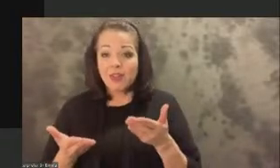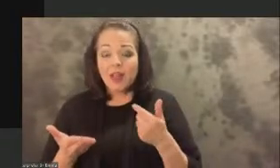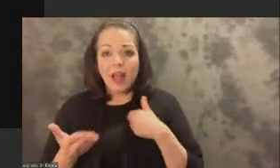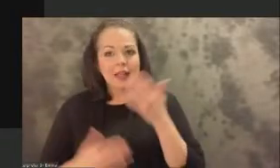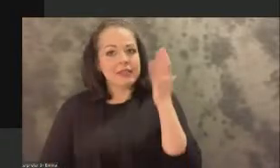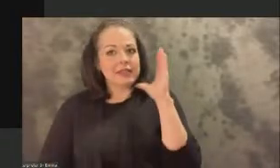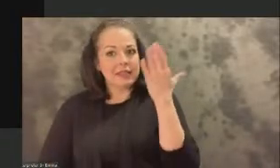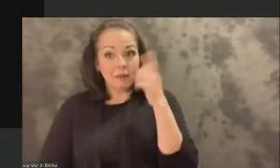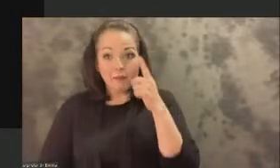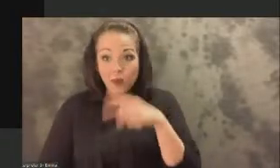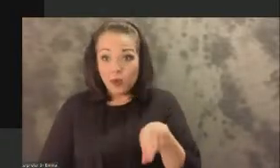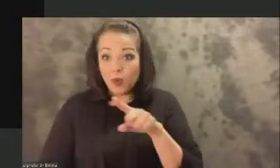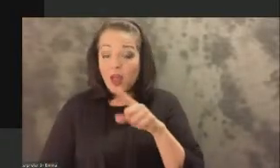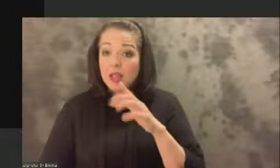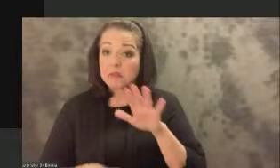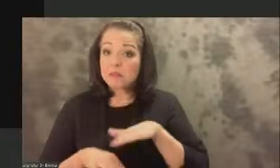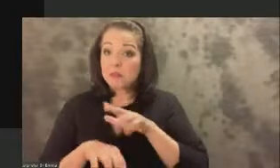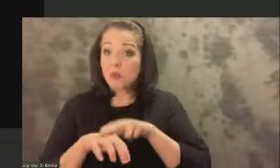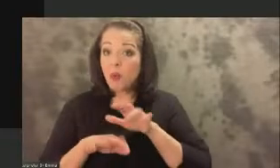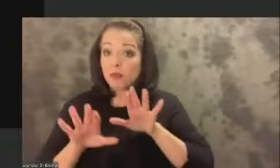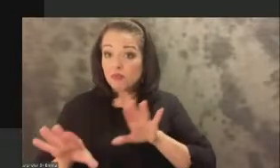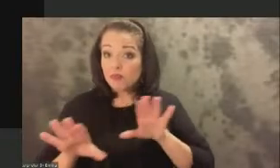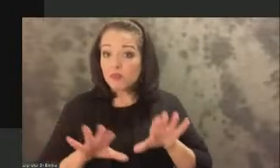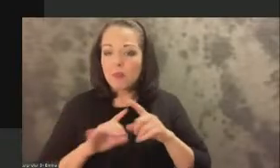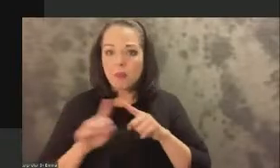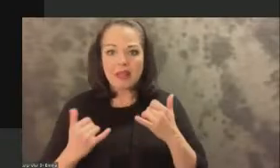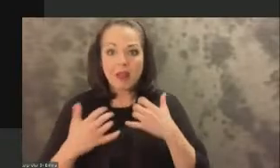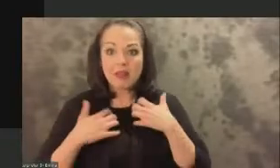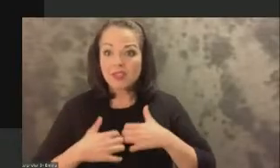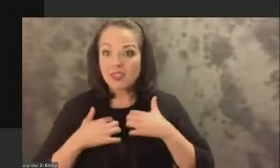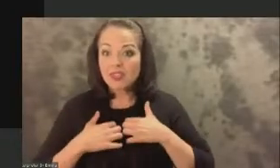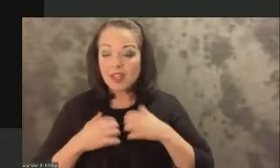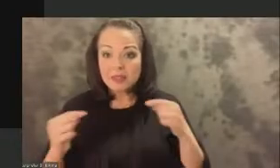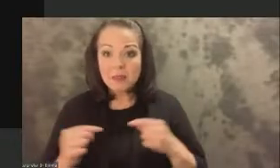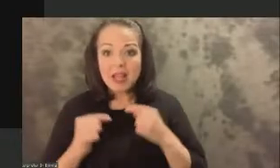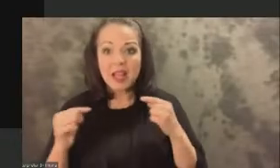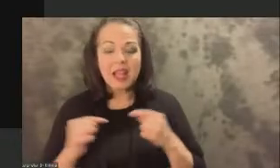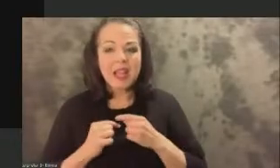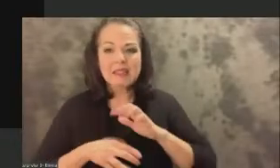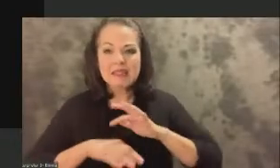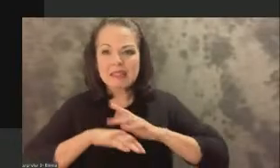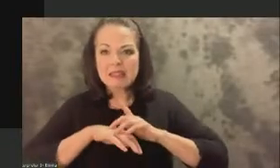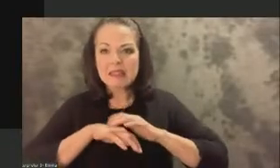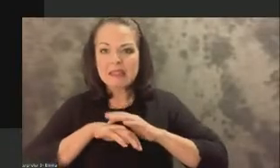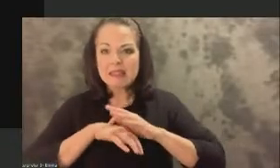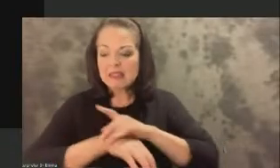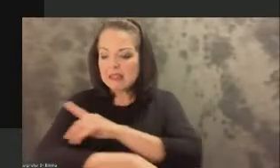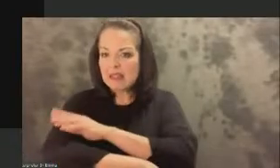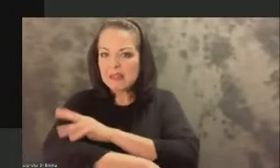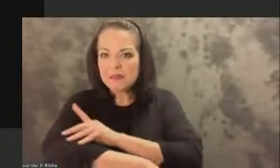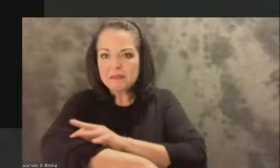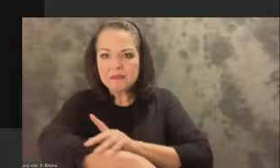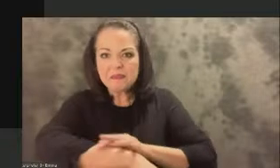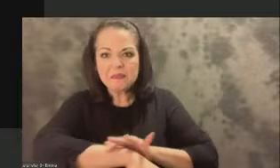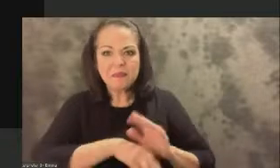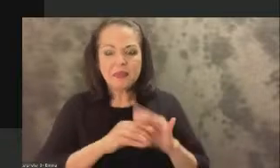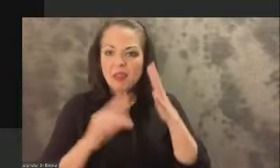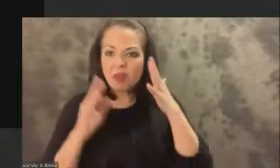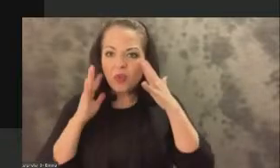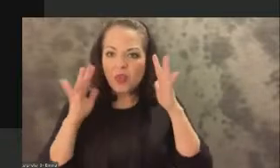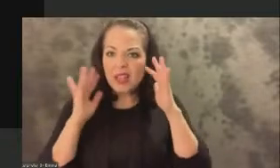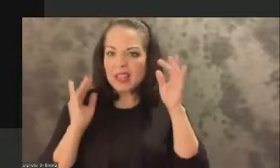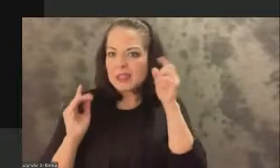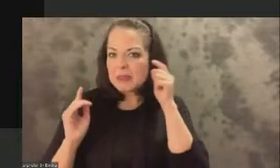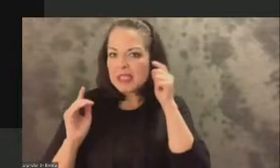to you to be normal, but I'm having chest pain, pins and needle sensations running down my arms. I have ringing in my ears. I